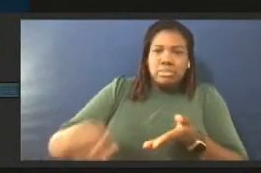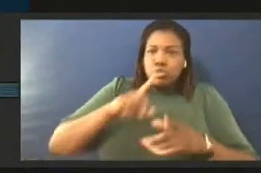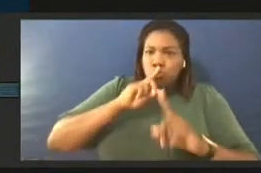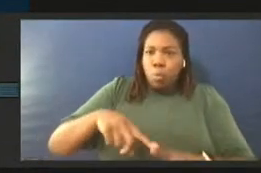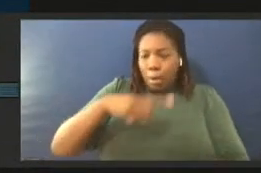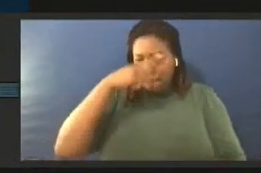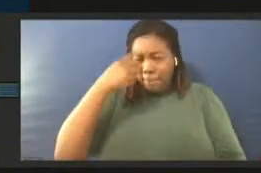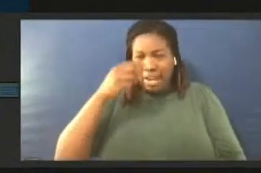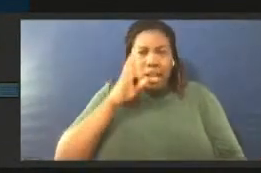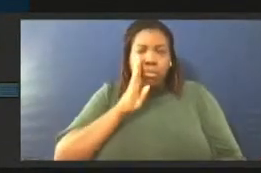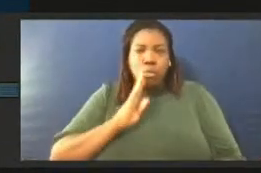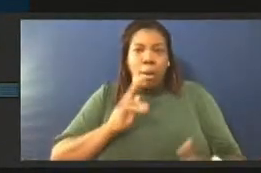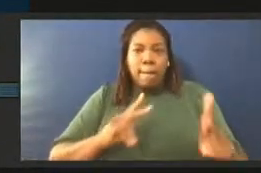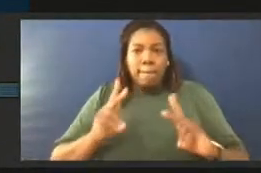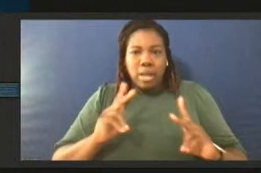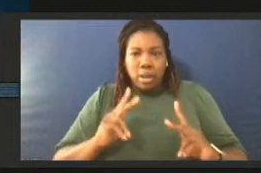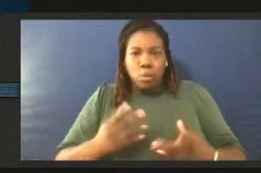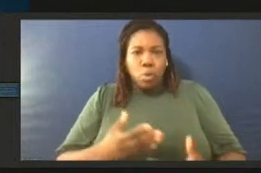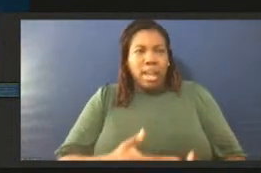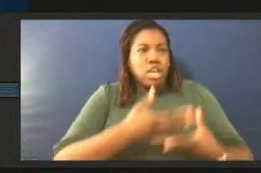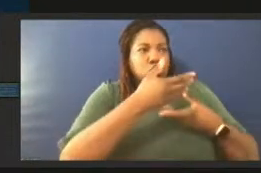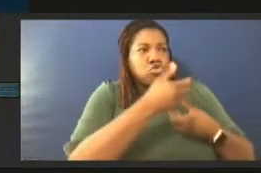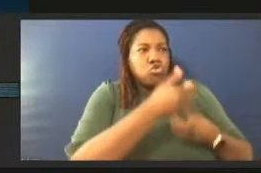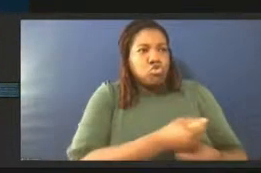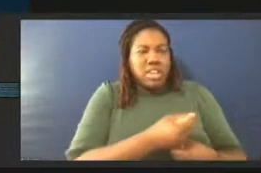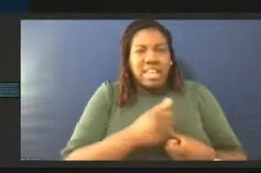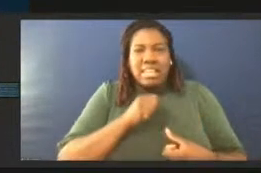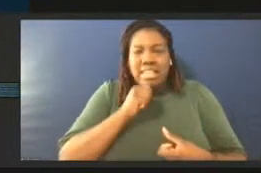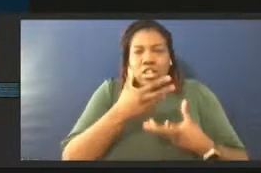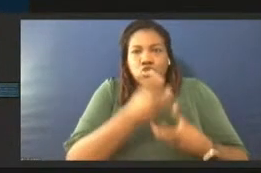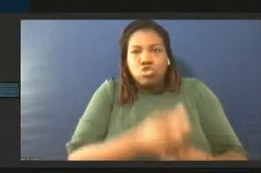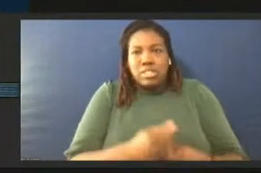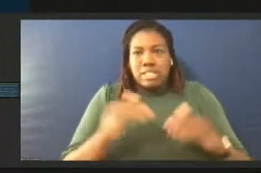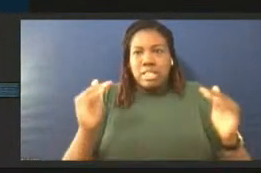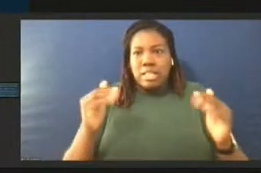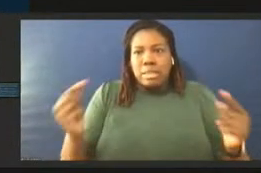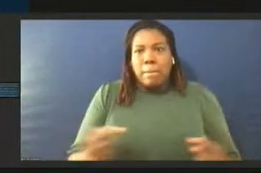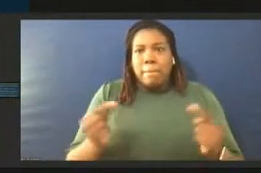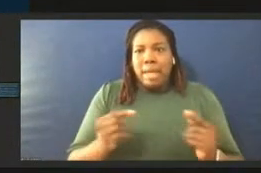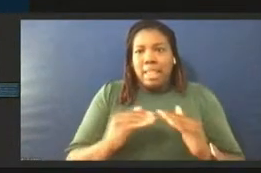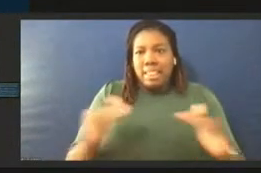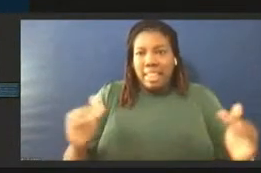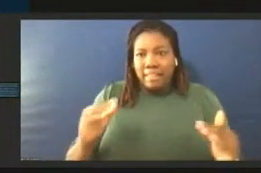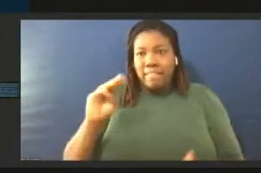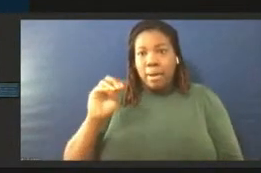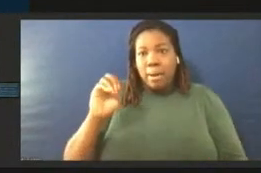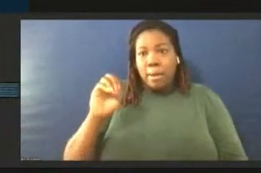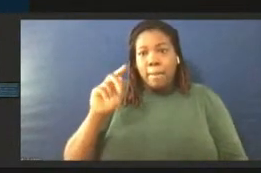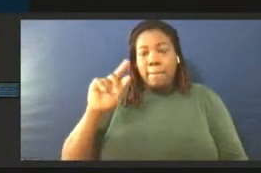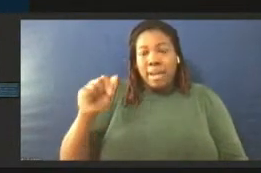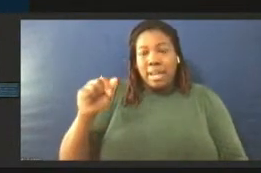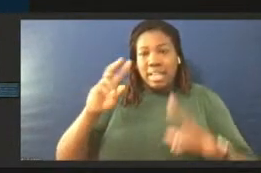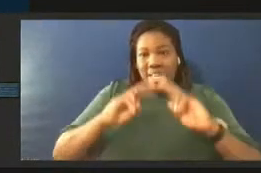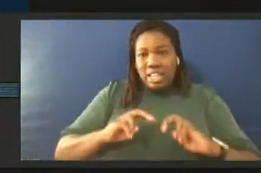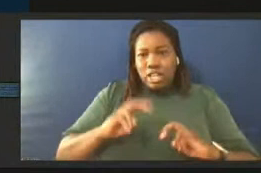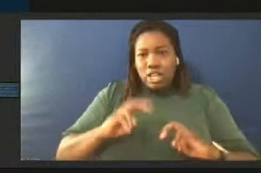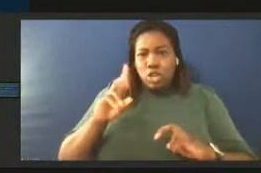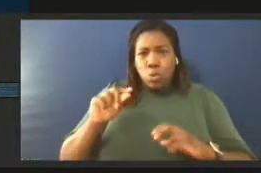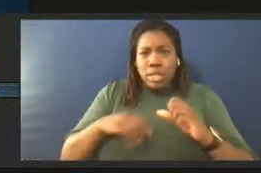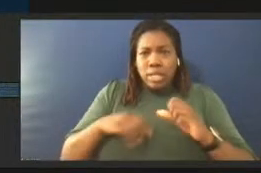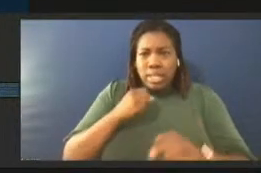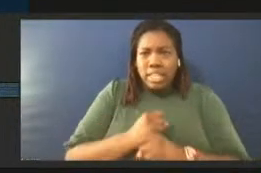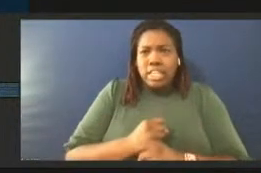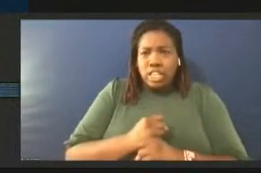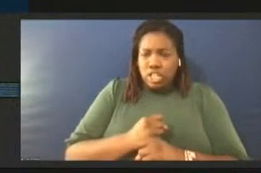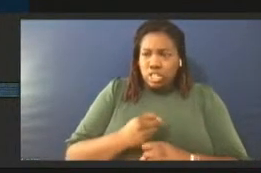and distrust the reports of their pain level. A meta-analysis of 20 years of studies across settings found that Black patients